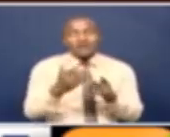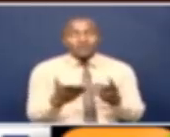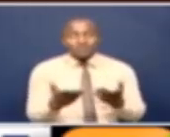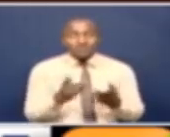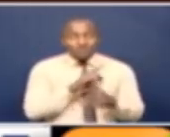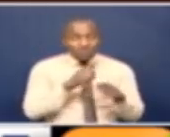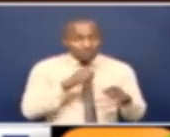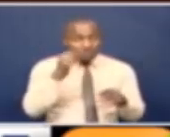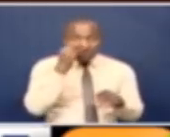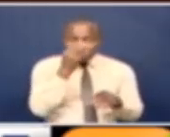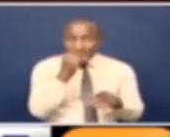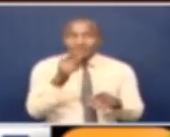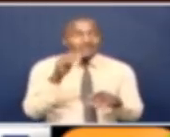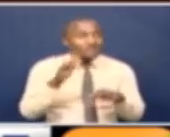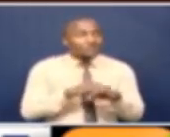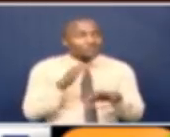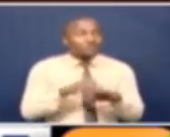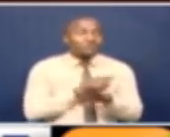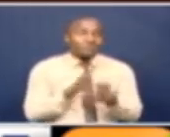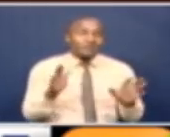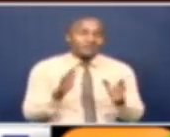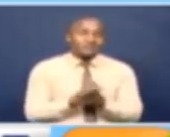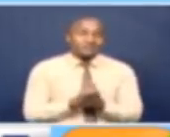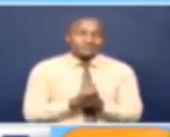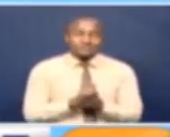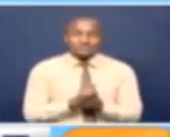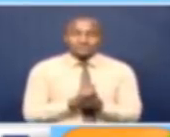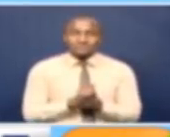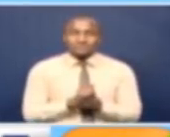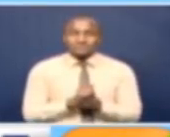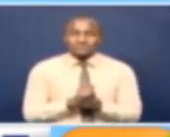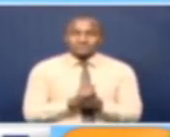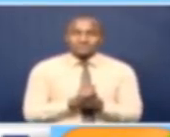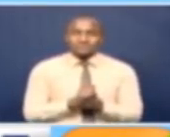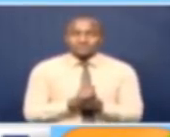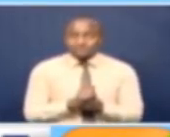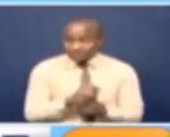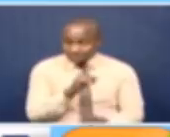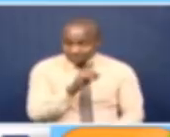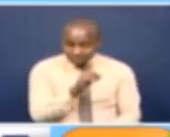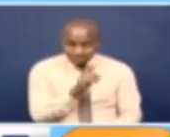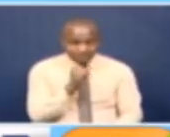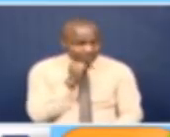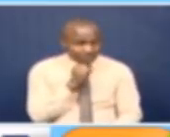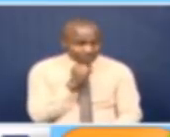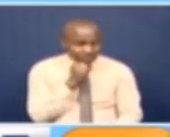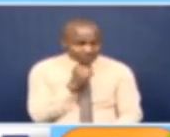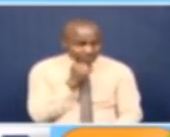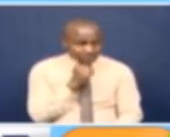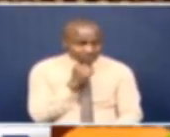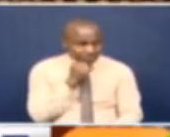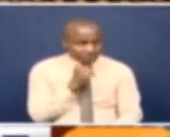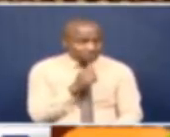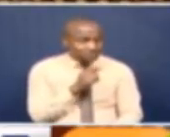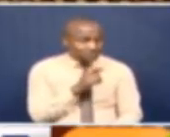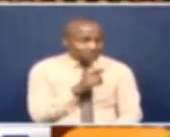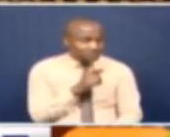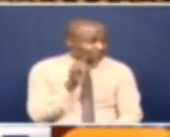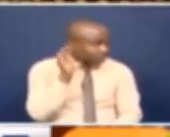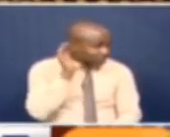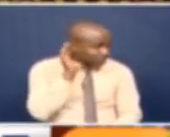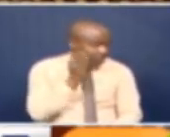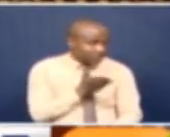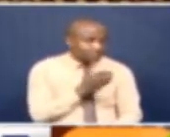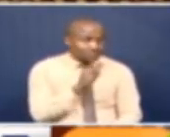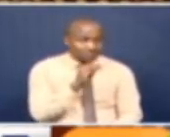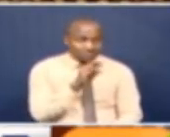to Nyeri, it's Kikuyu land. But can I say something before you say that? Yes. First, just as a rejoinder, having spent 4 years with Murkomen, he's an